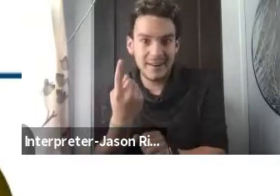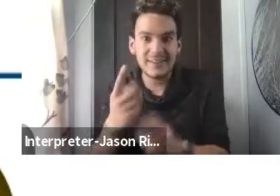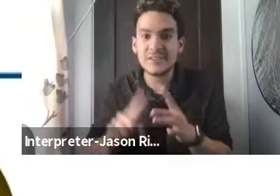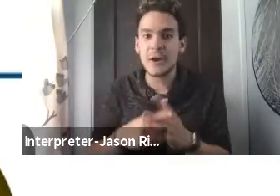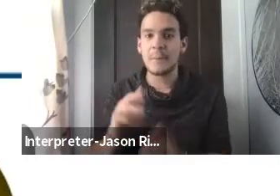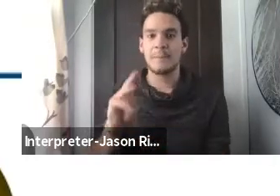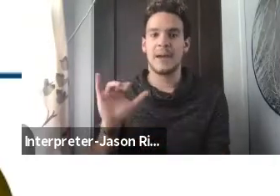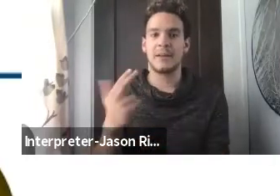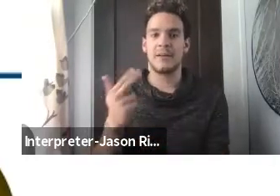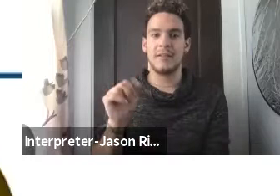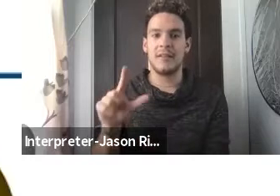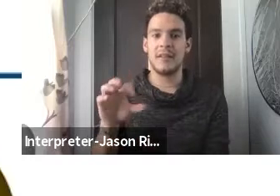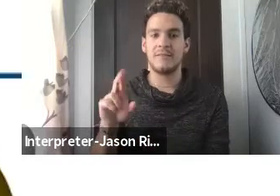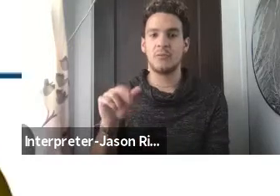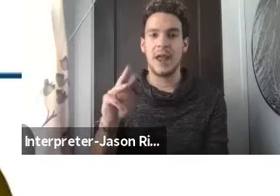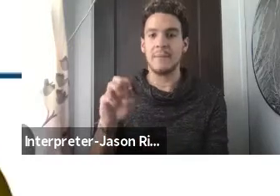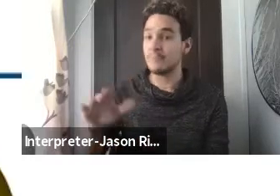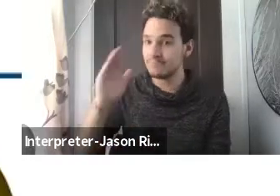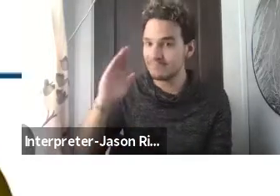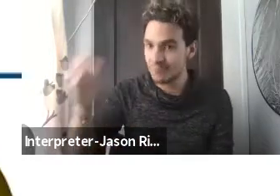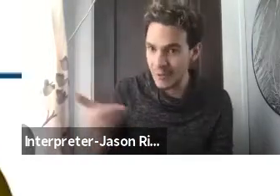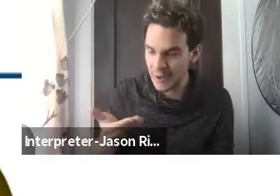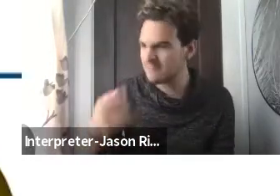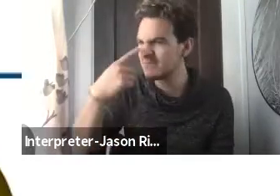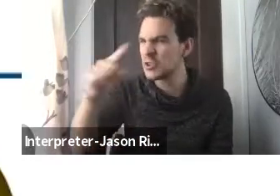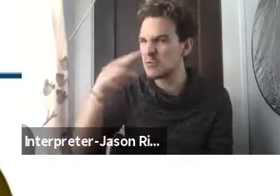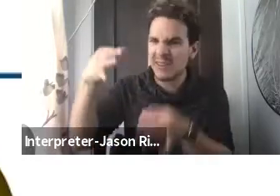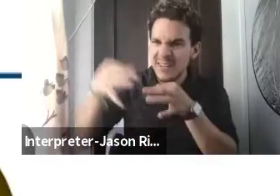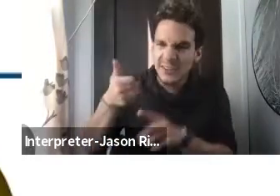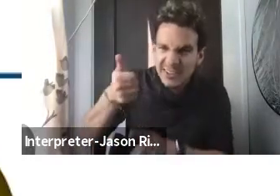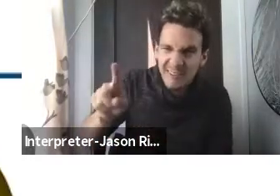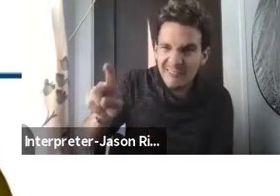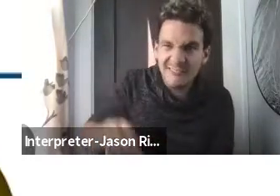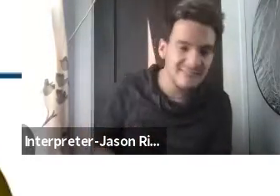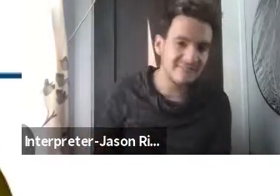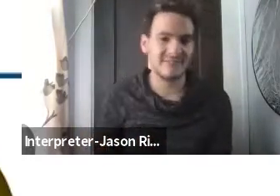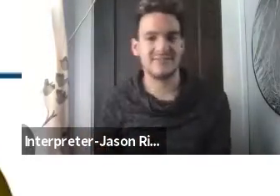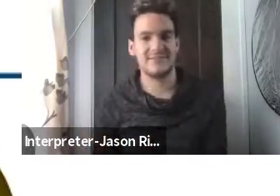Michael Fraim. Michael, welcome. Can you give us a little background about yourself?